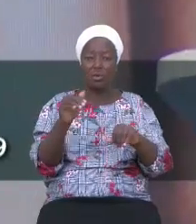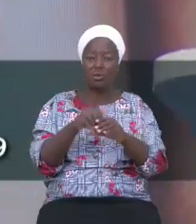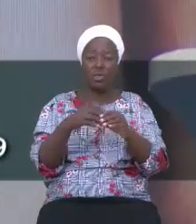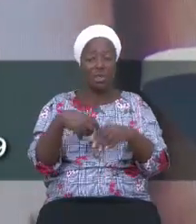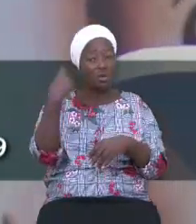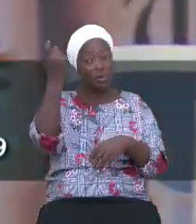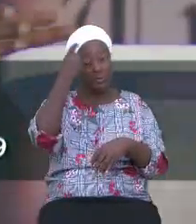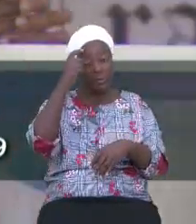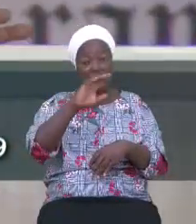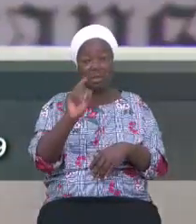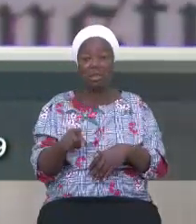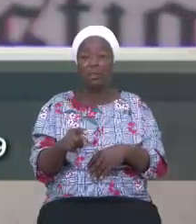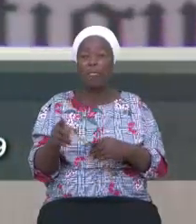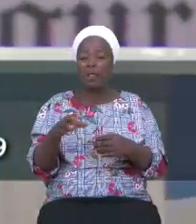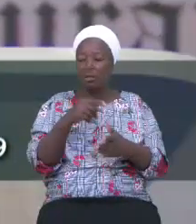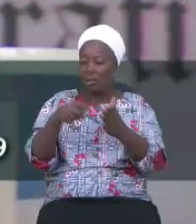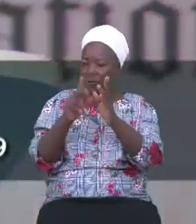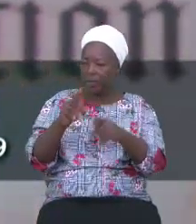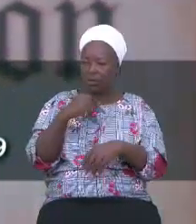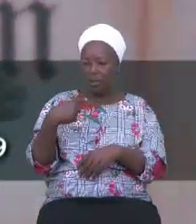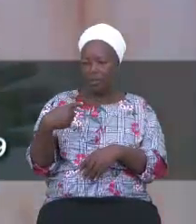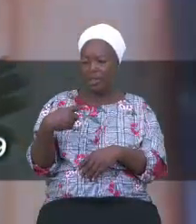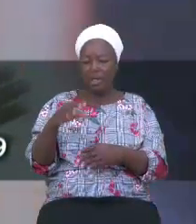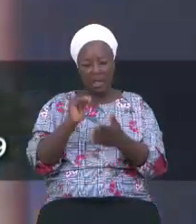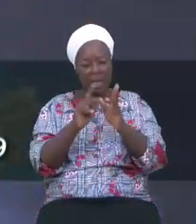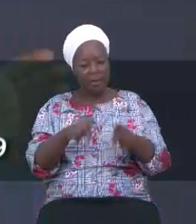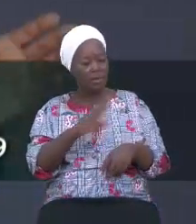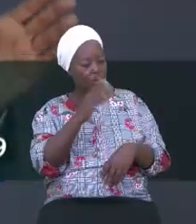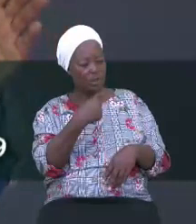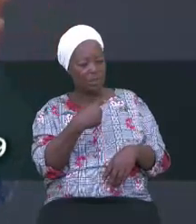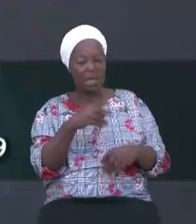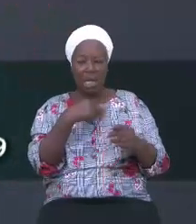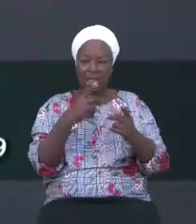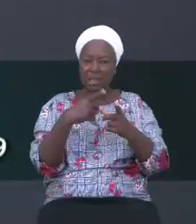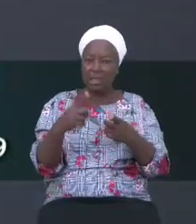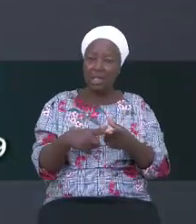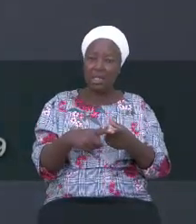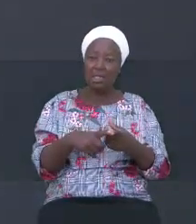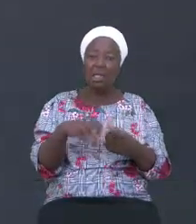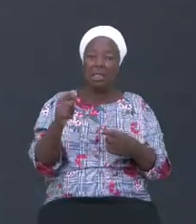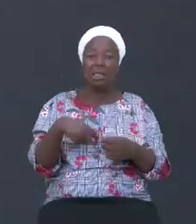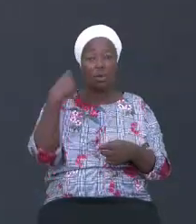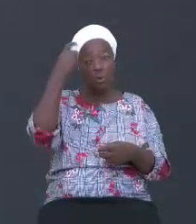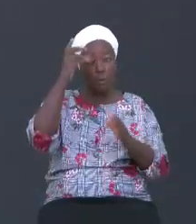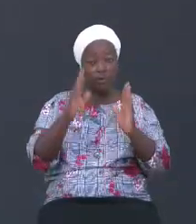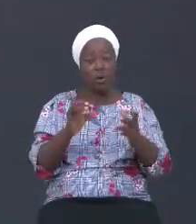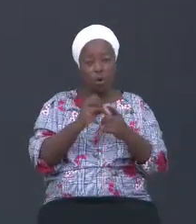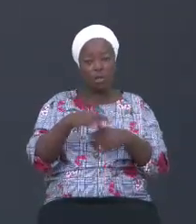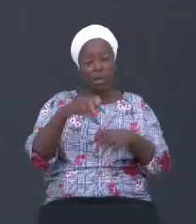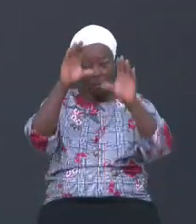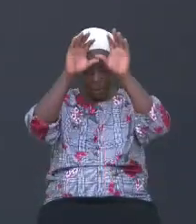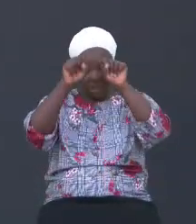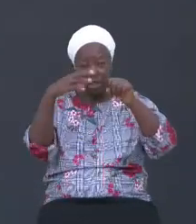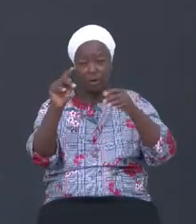government? This person will speak, that person will speak, and then the governor or the president for the